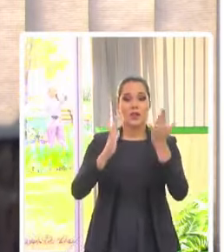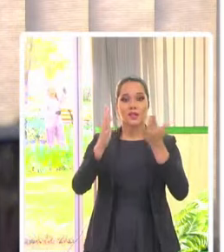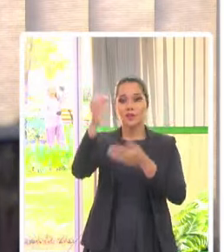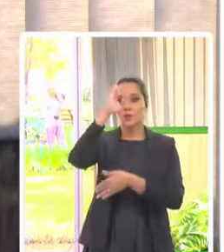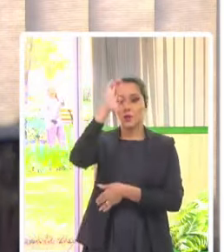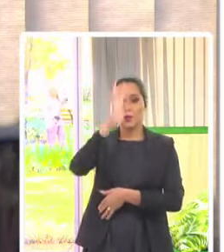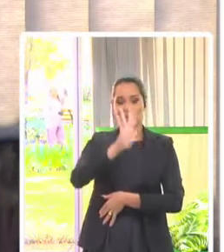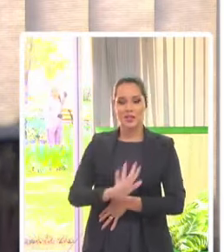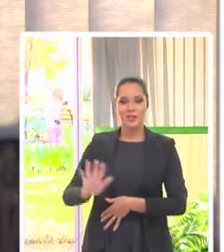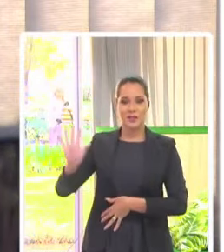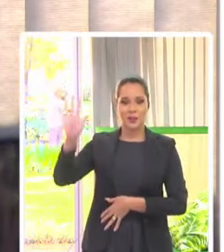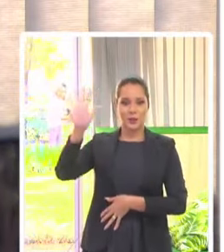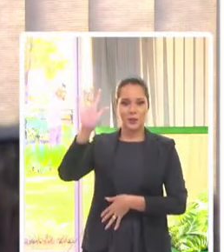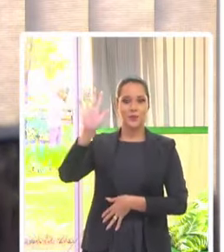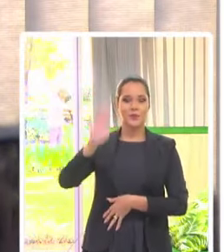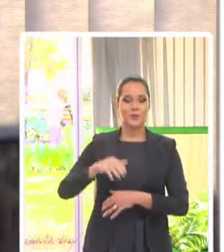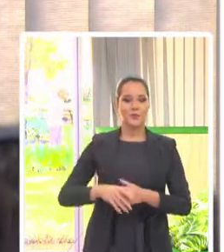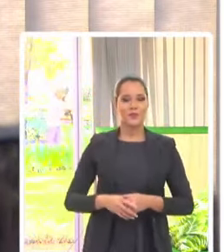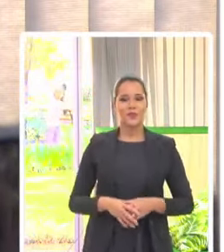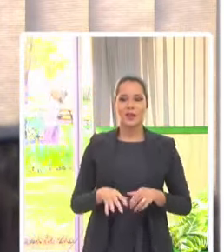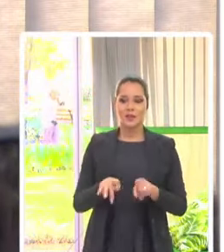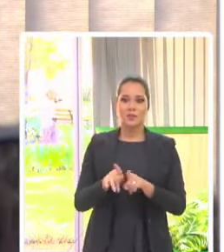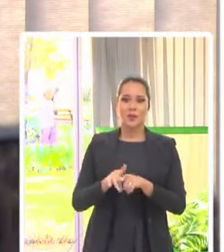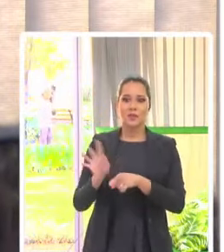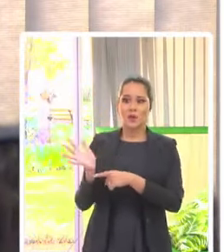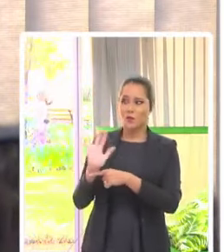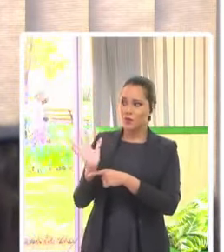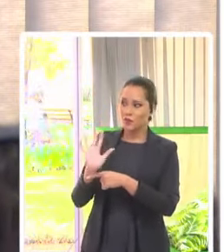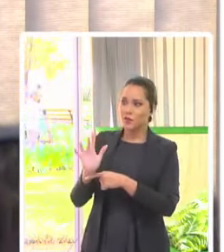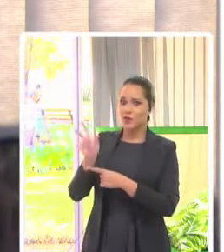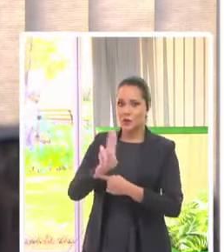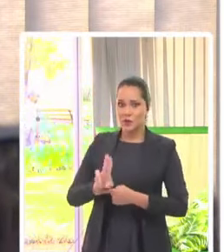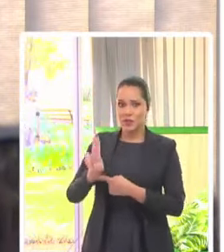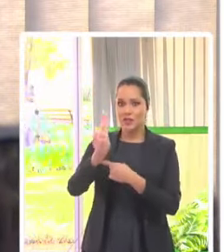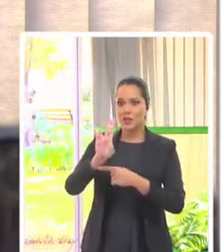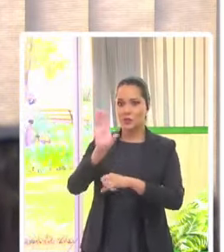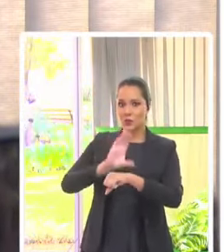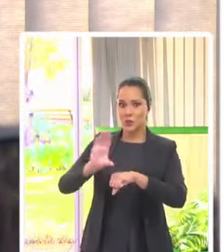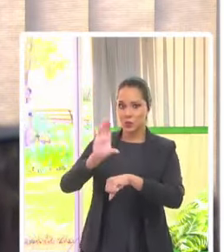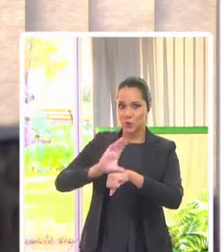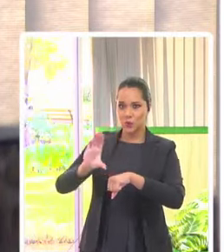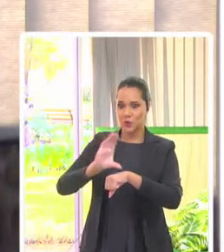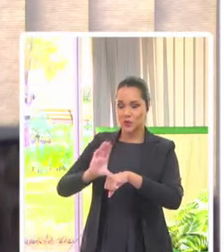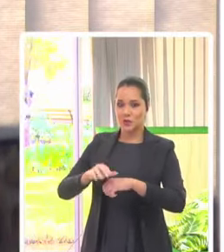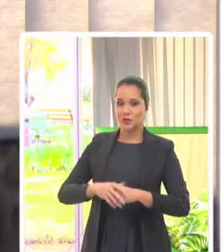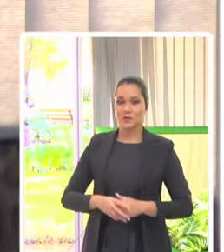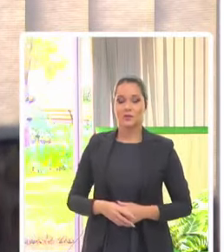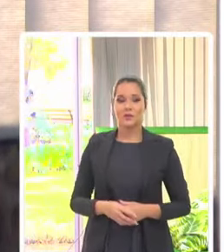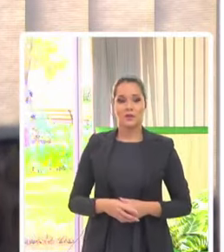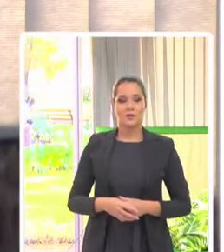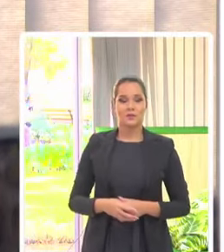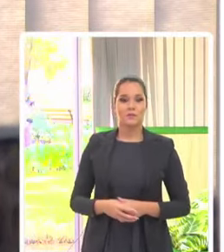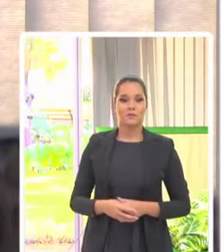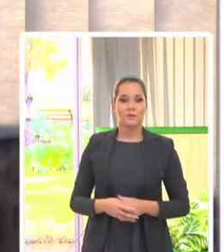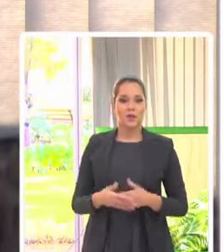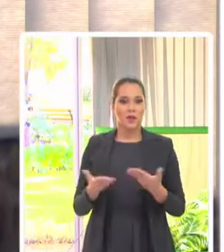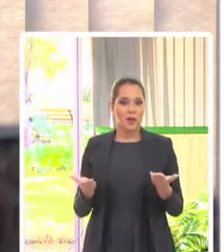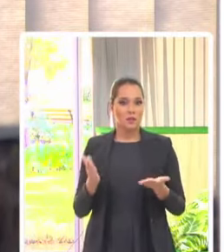a video which I imagine will be used in our courses in the forefront, to maybe to understand potential